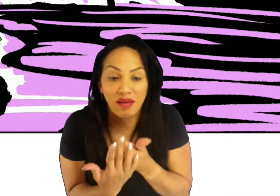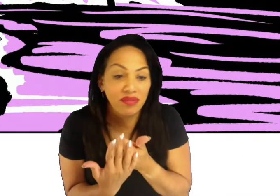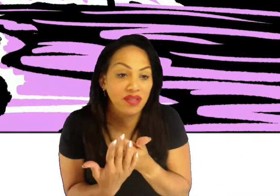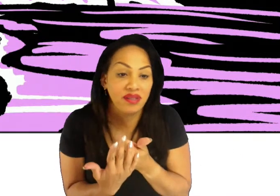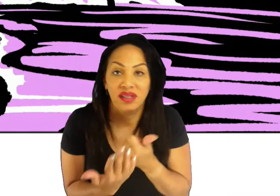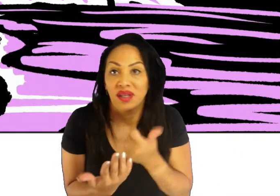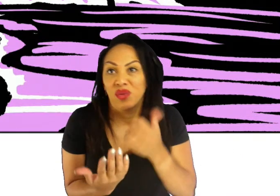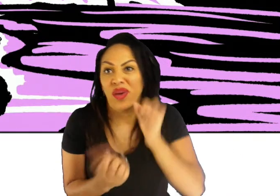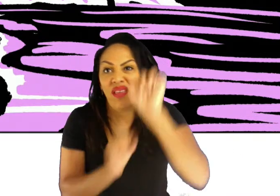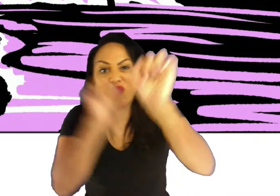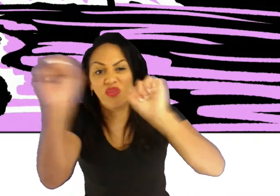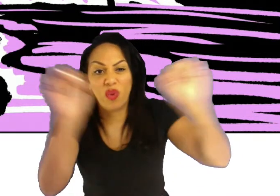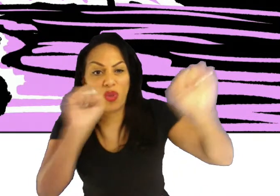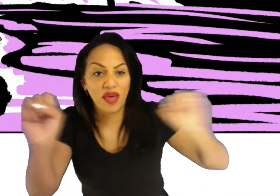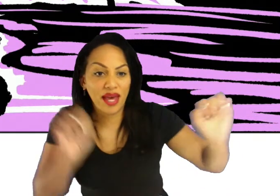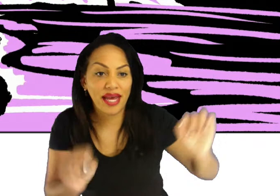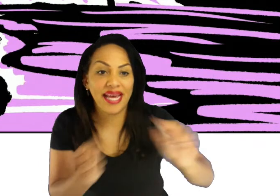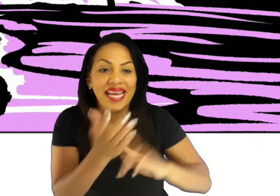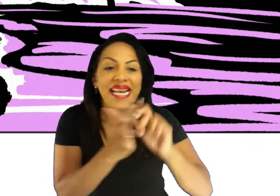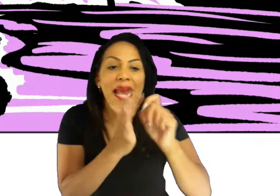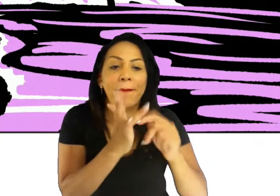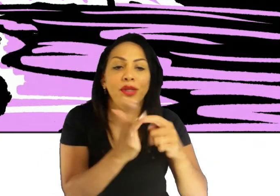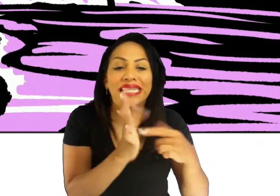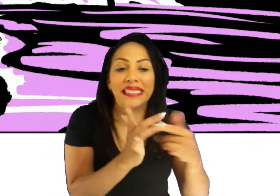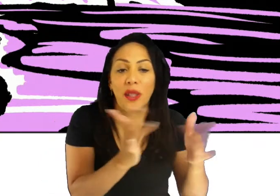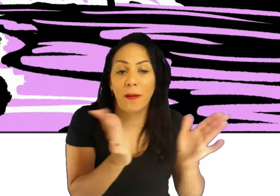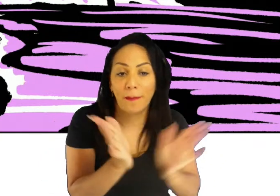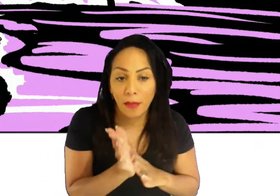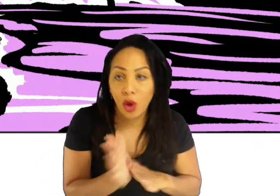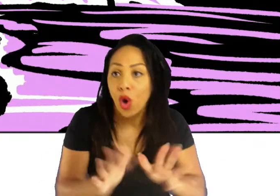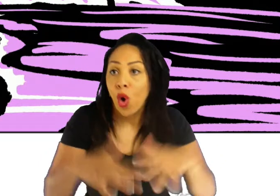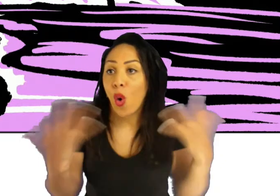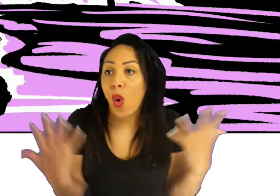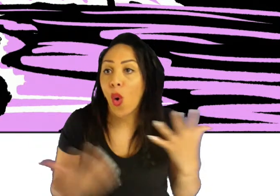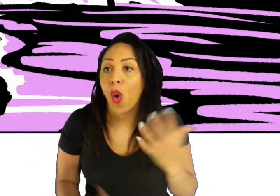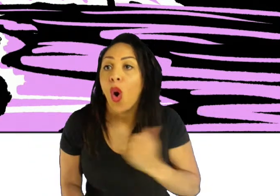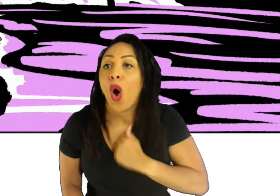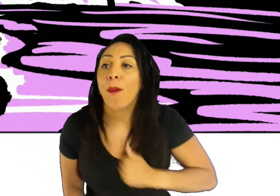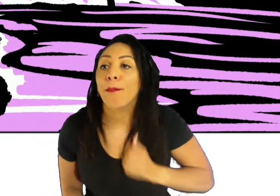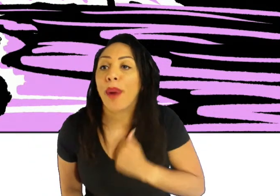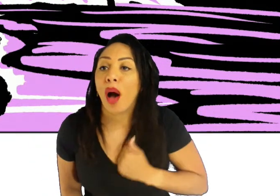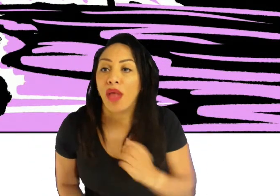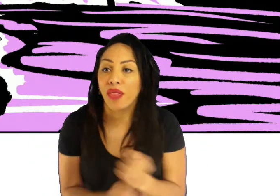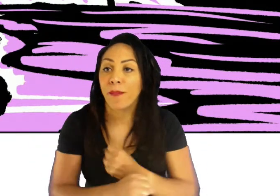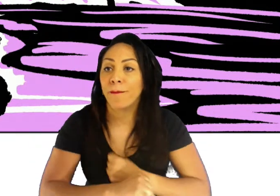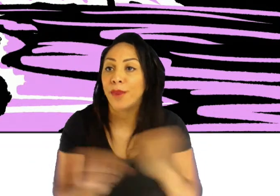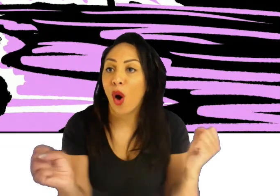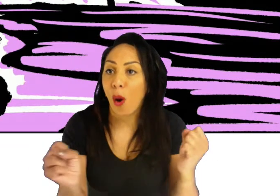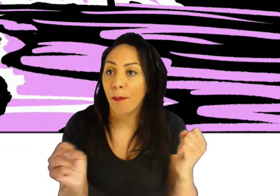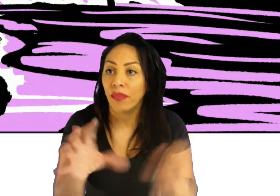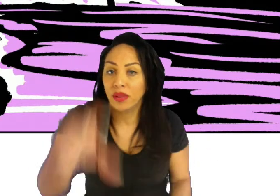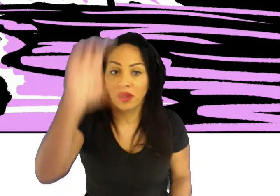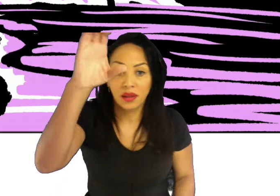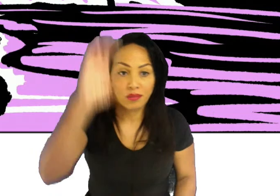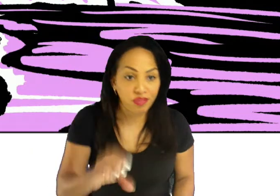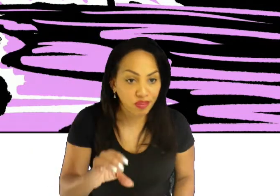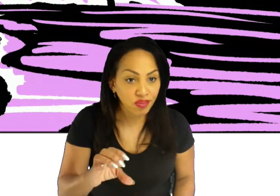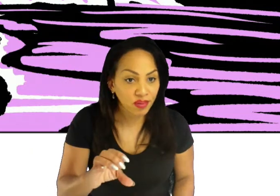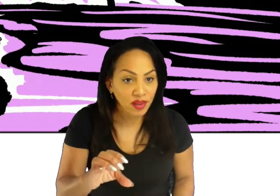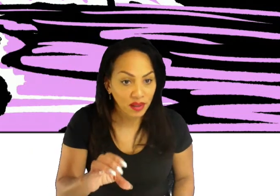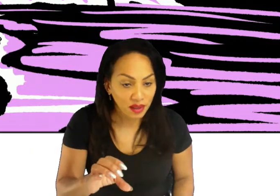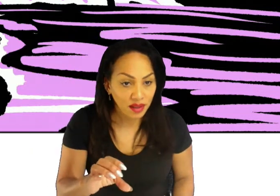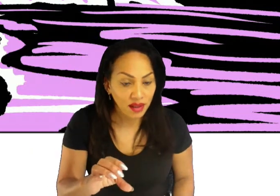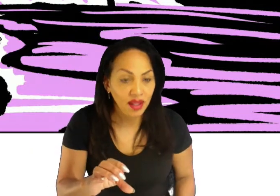systemic oppression of everyone who isn't dripping privilege from every pore, I'd probably like to make a bulk order, so let me know where it